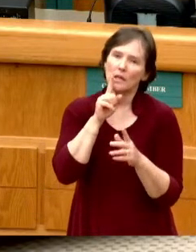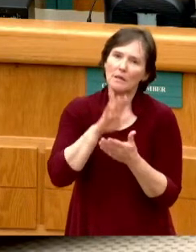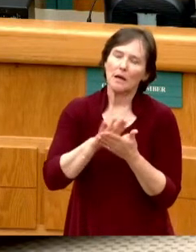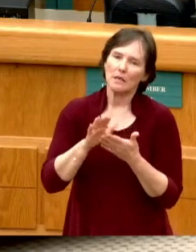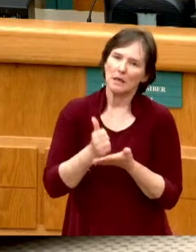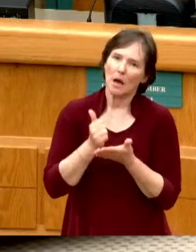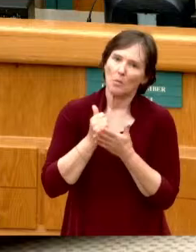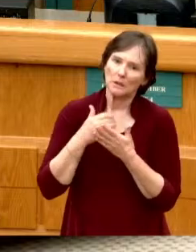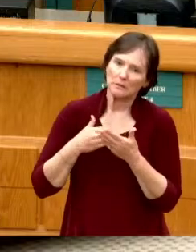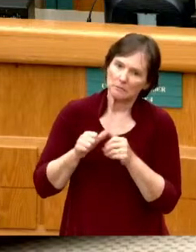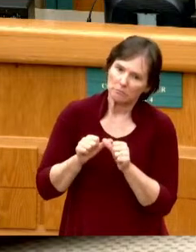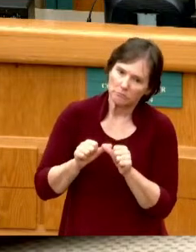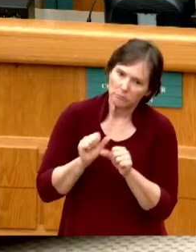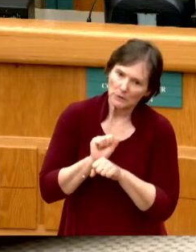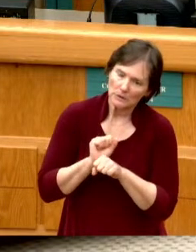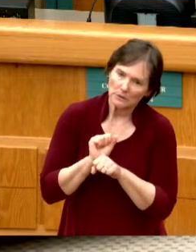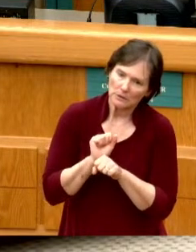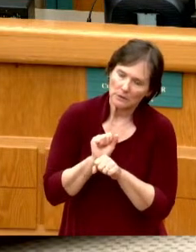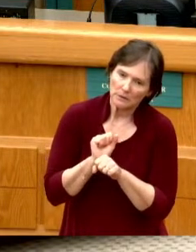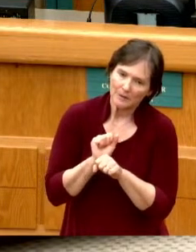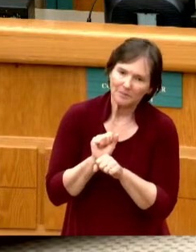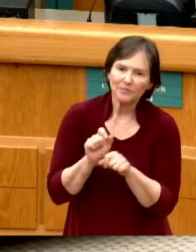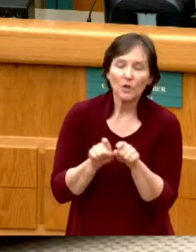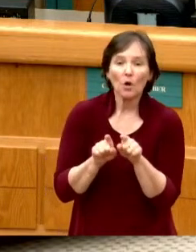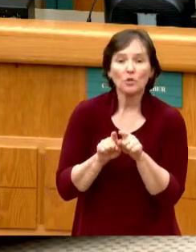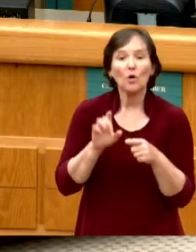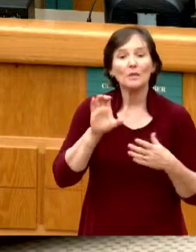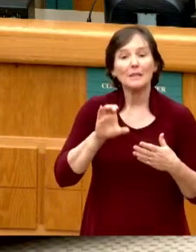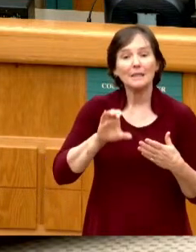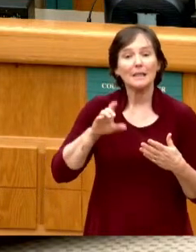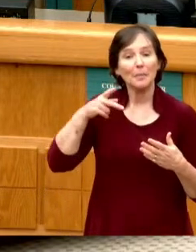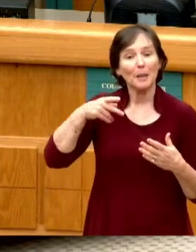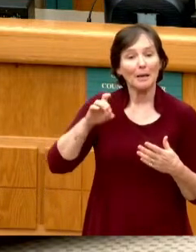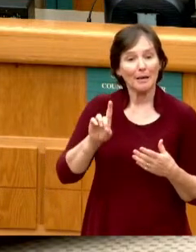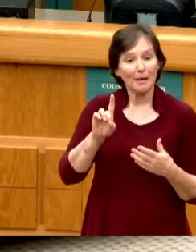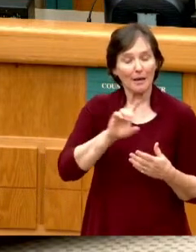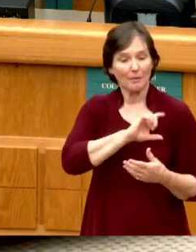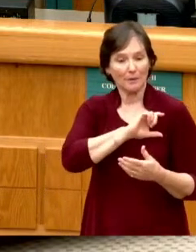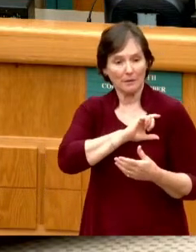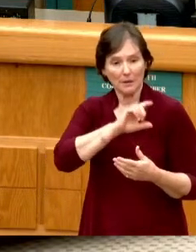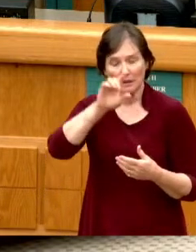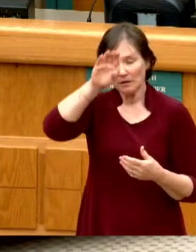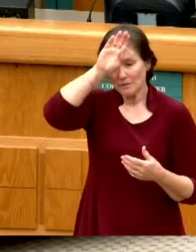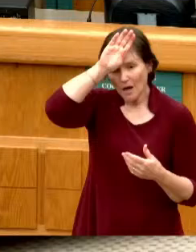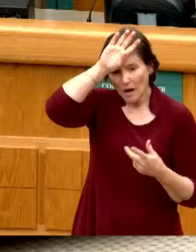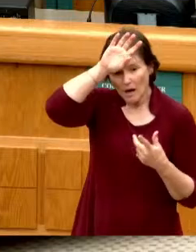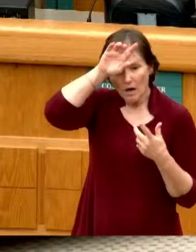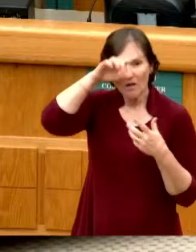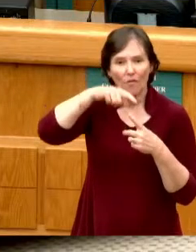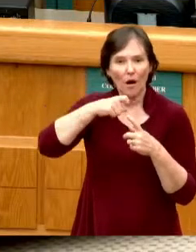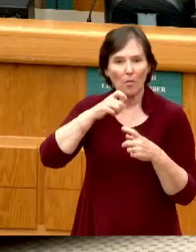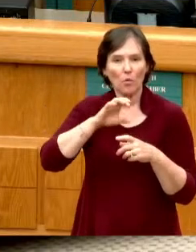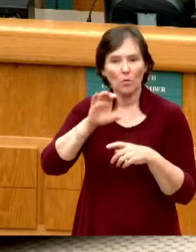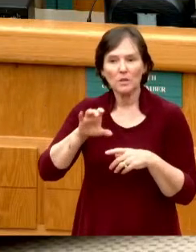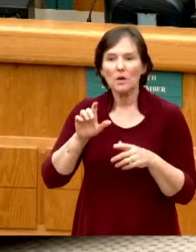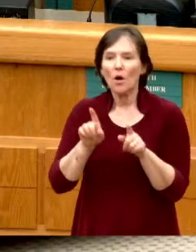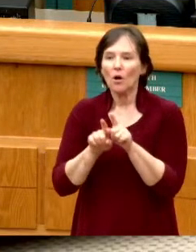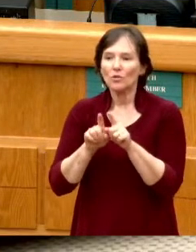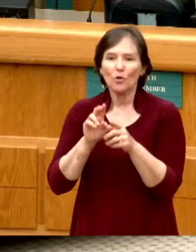CCPD, CC Fire Department, all the nurse volunteers, and many, many others. So thank you to all of